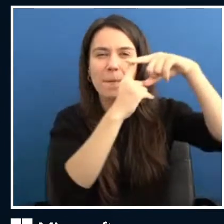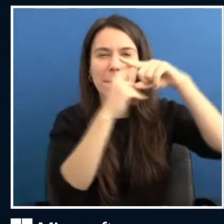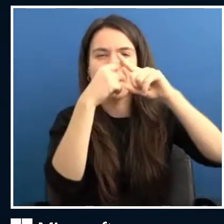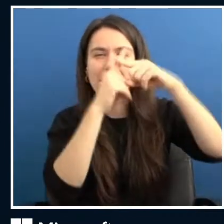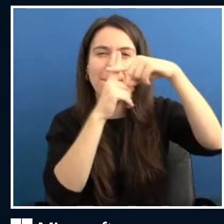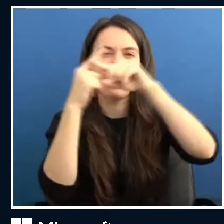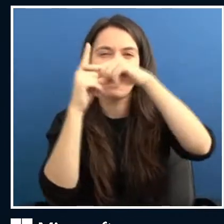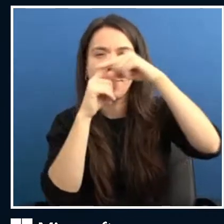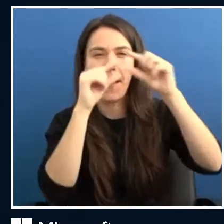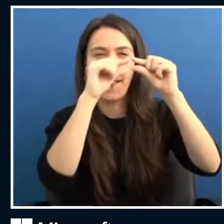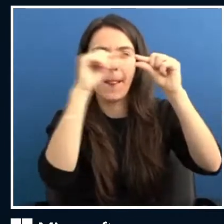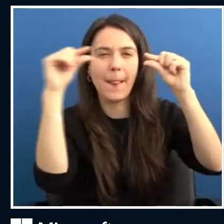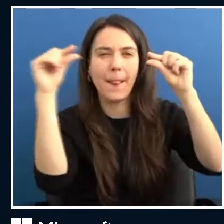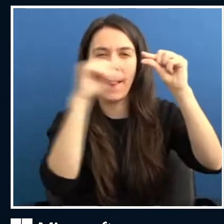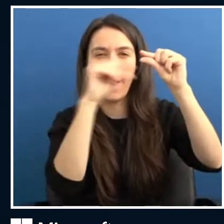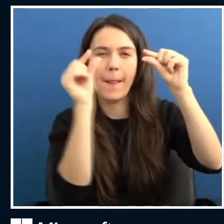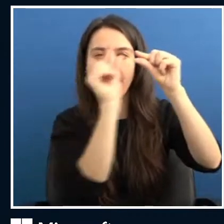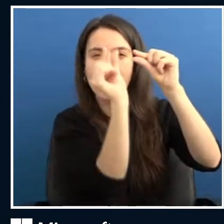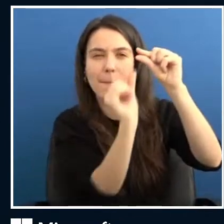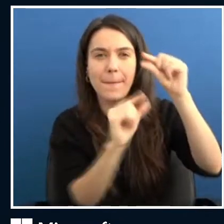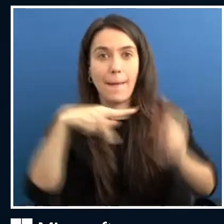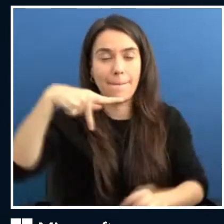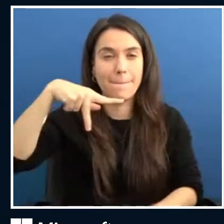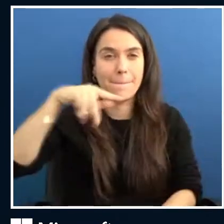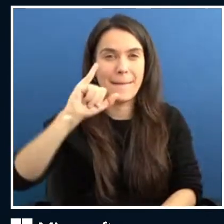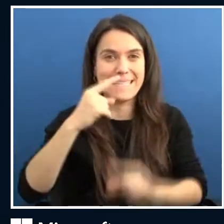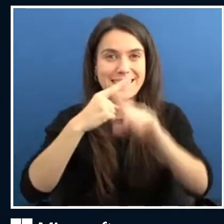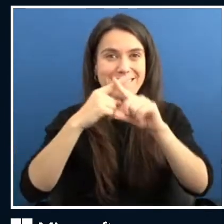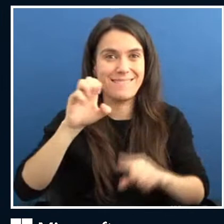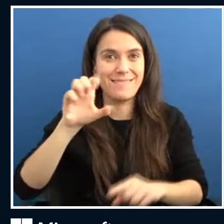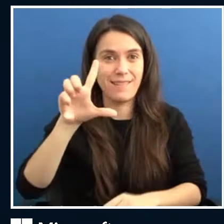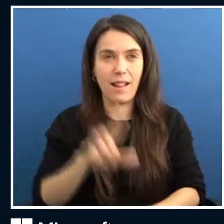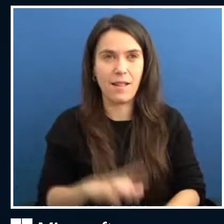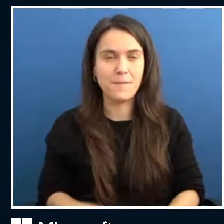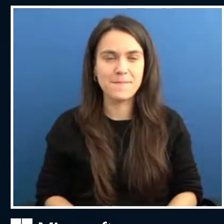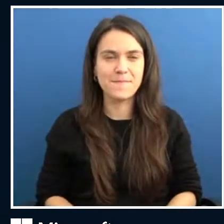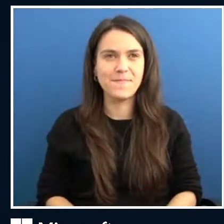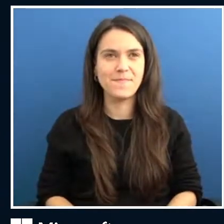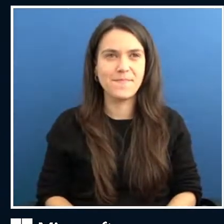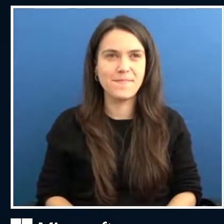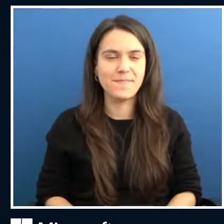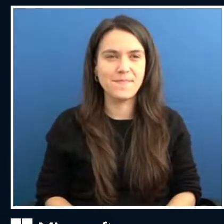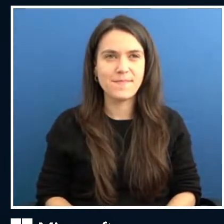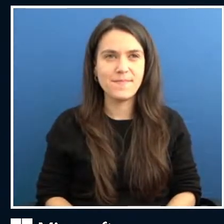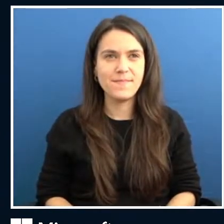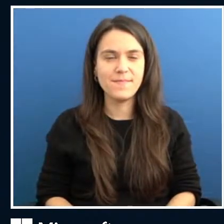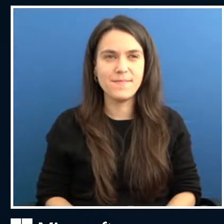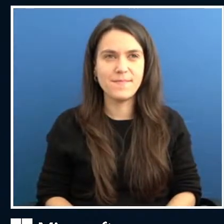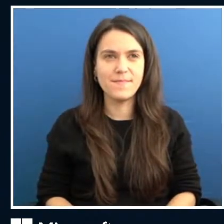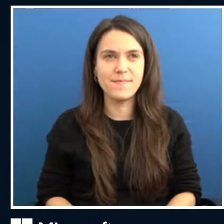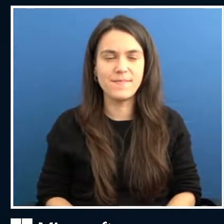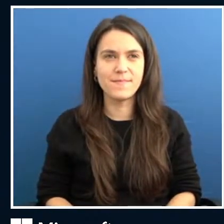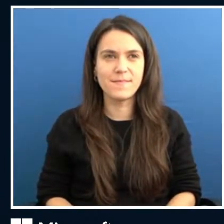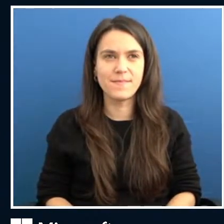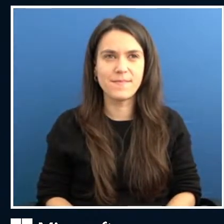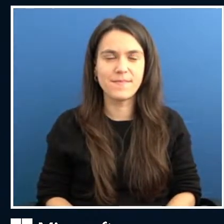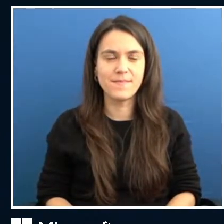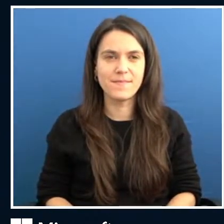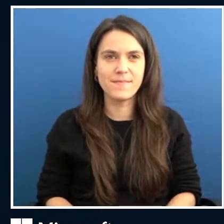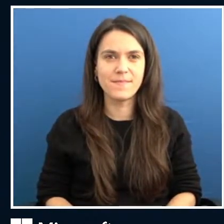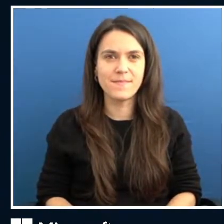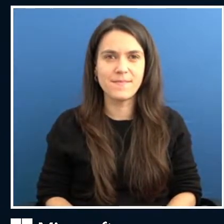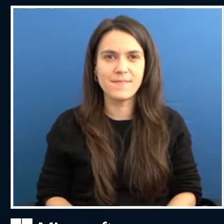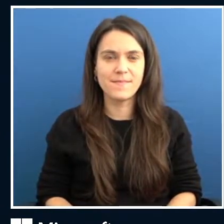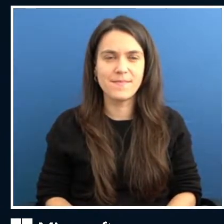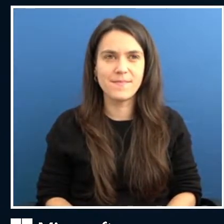whenever we pass this image as an input into the CNN, it is broken down into small pixels like this.